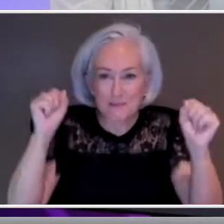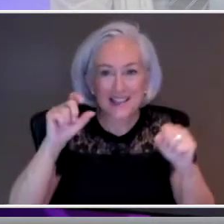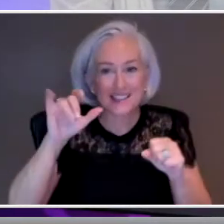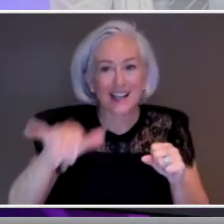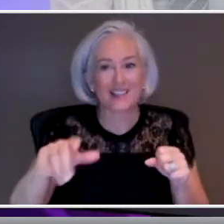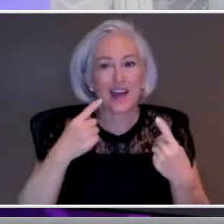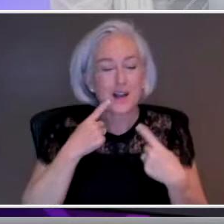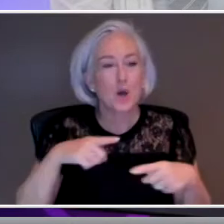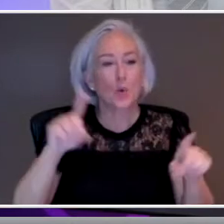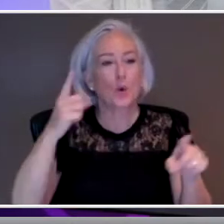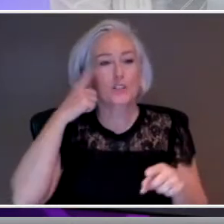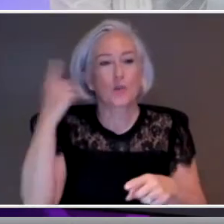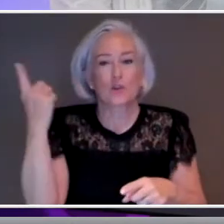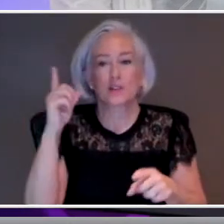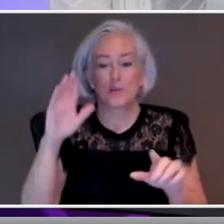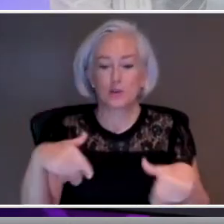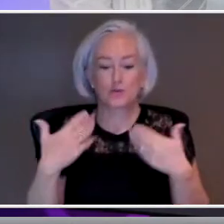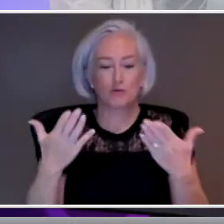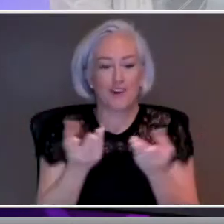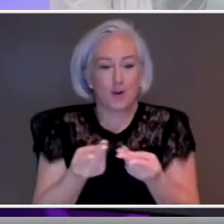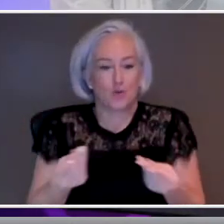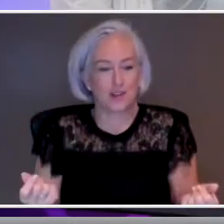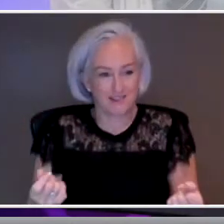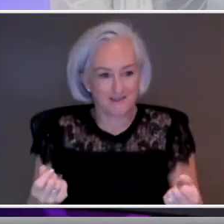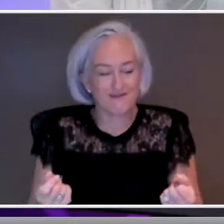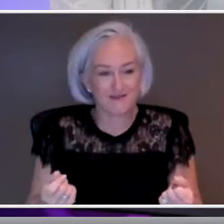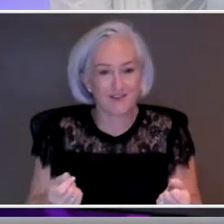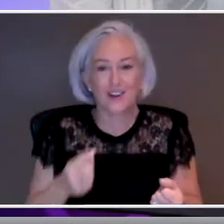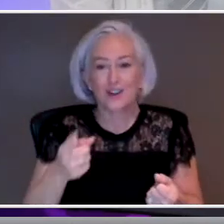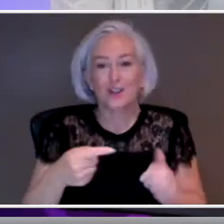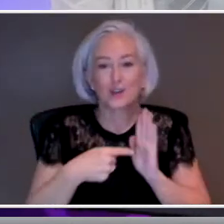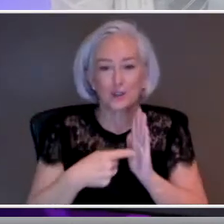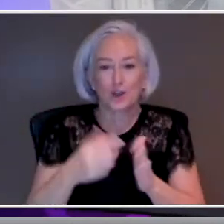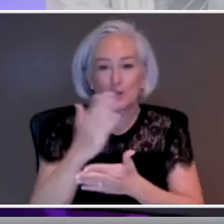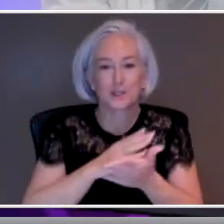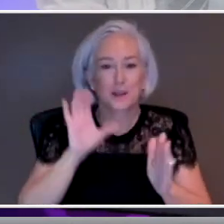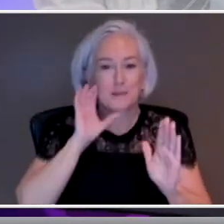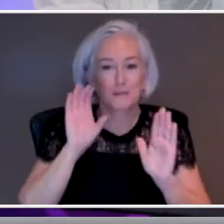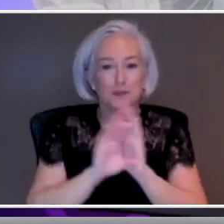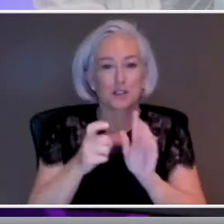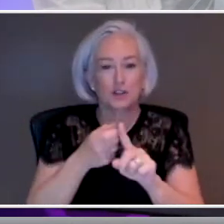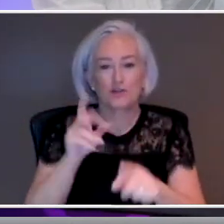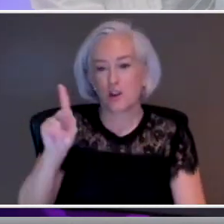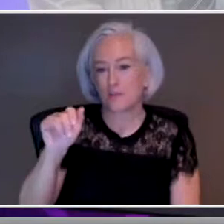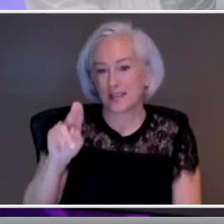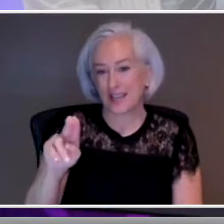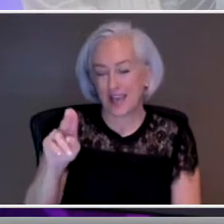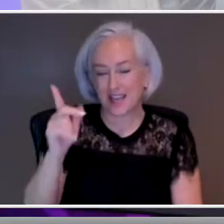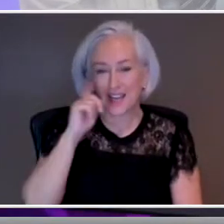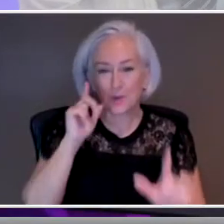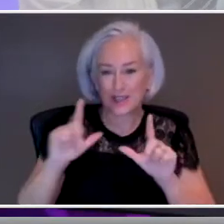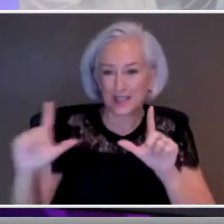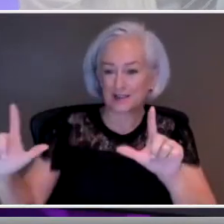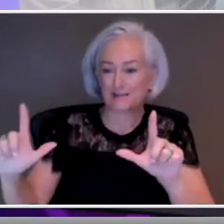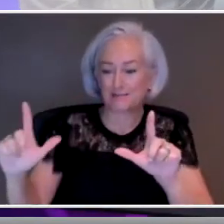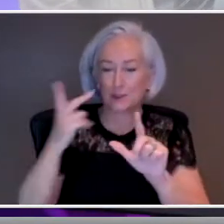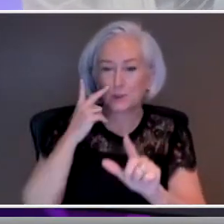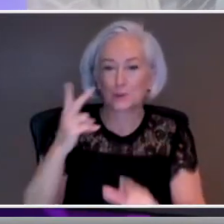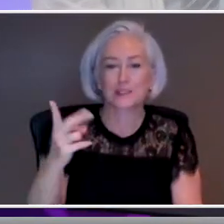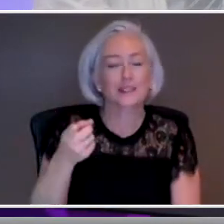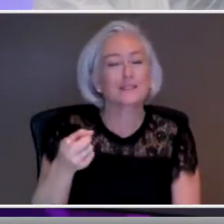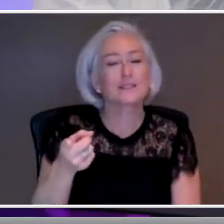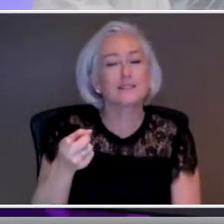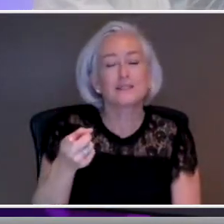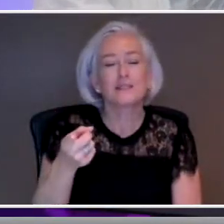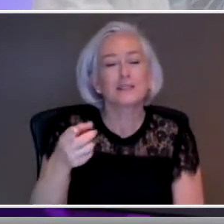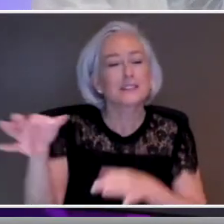Ken relief. You actually shared some medical imaging from Ken's case with us as well, and we're going to pull this up in the monitor behind us. What are we looking at here? So the first